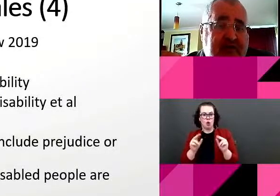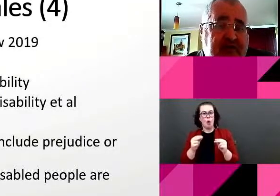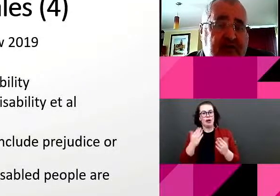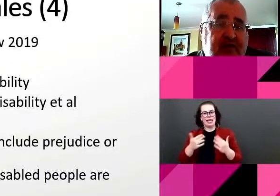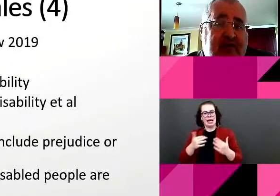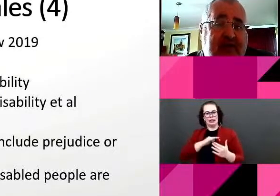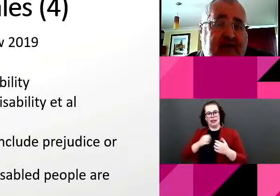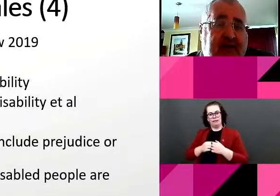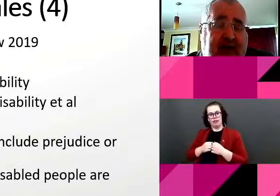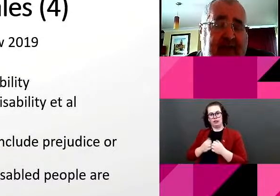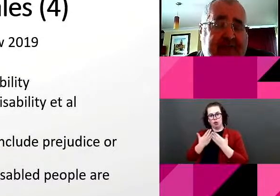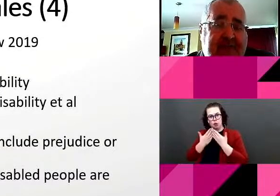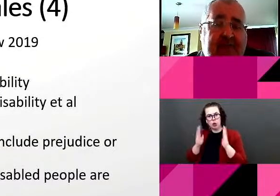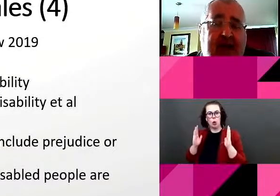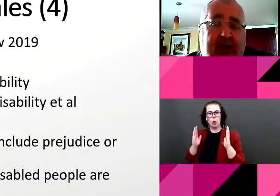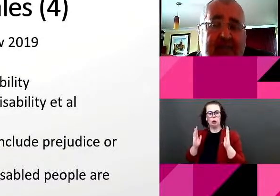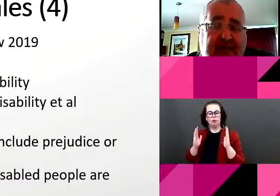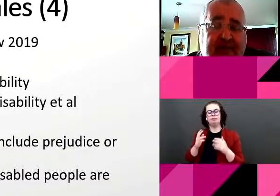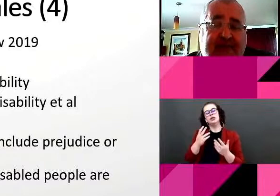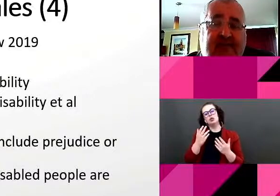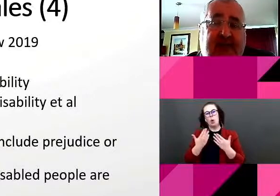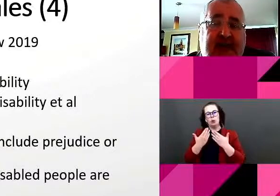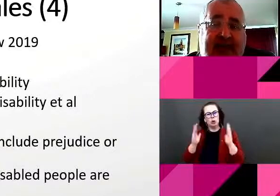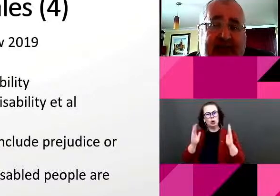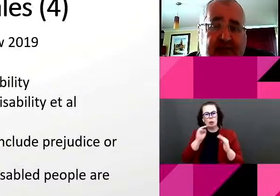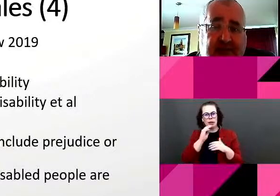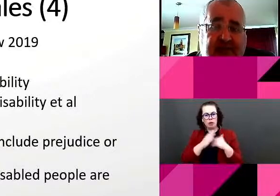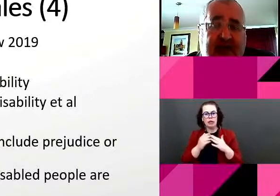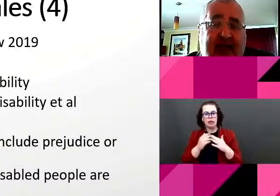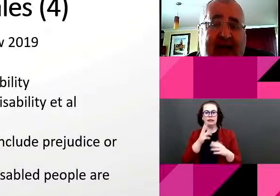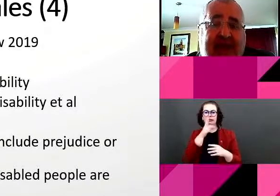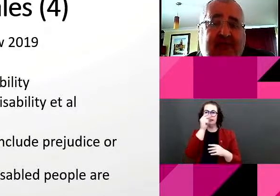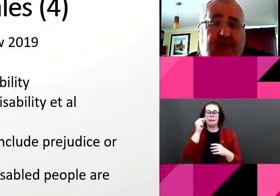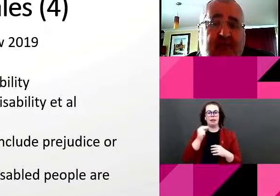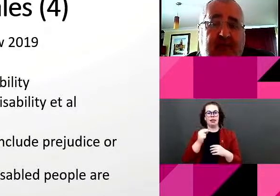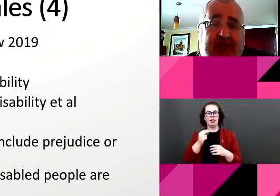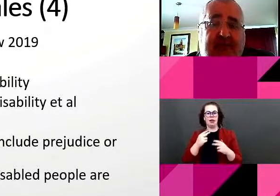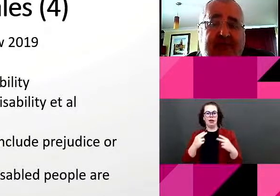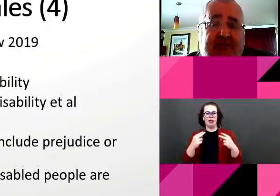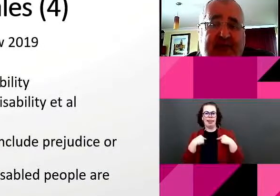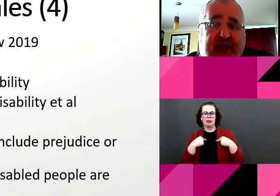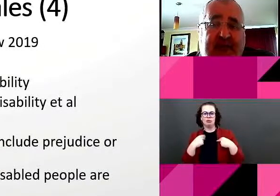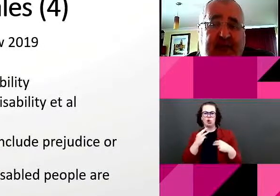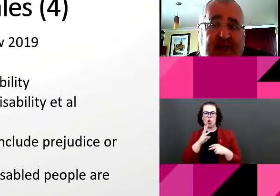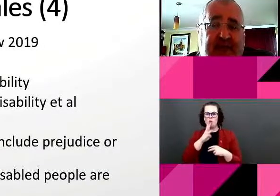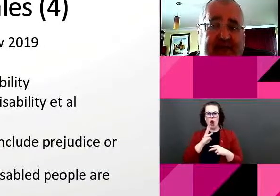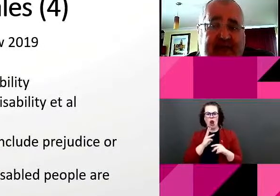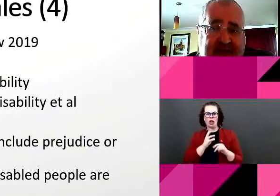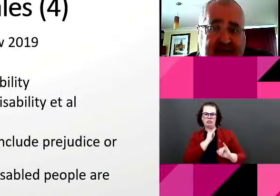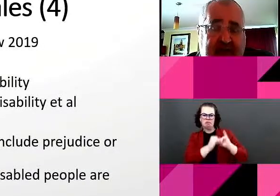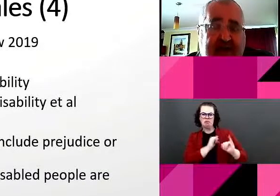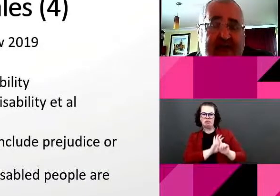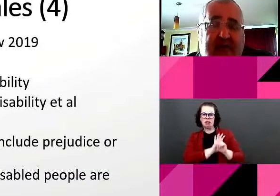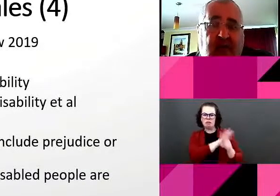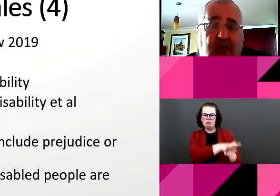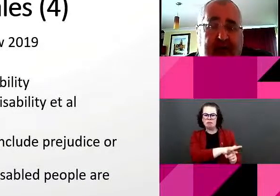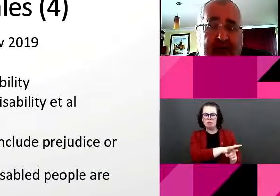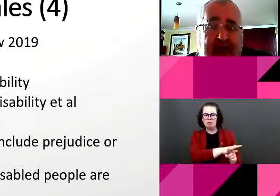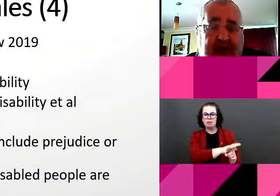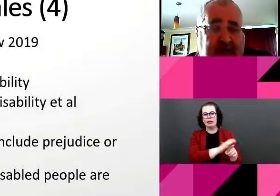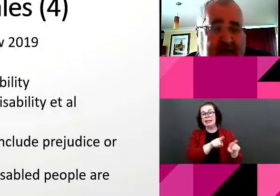demonstration usually involved abusive language at or around the time of offending.